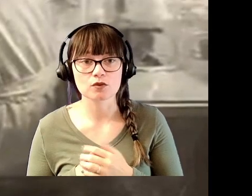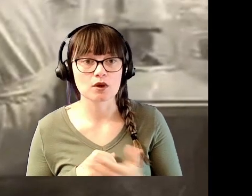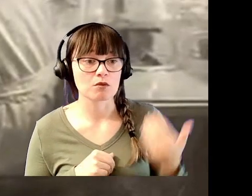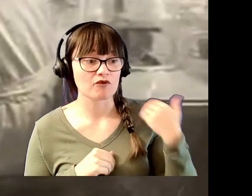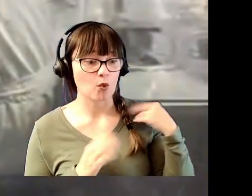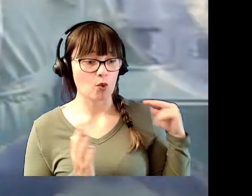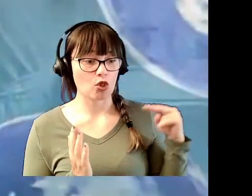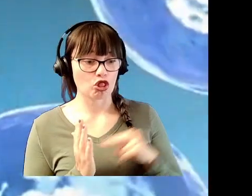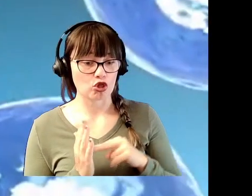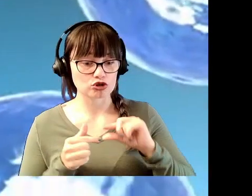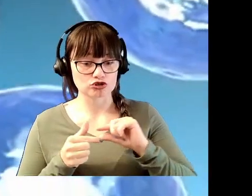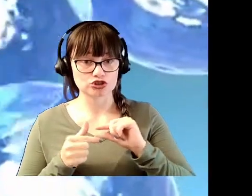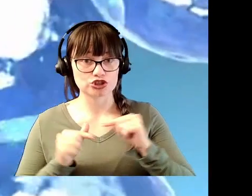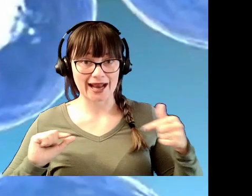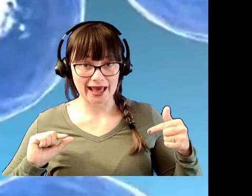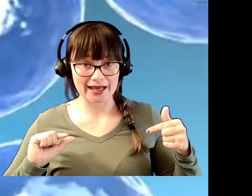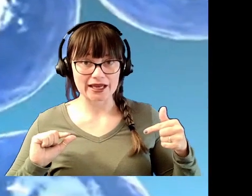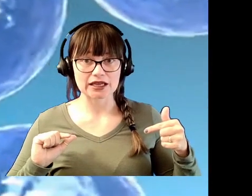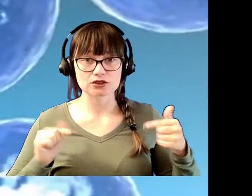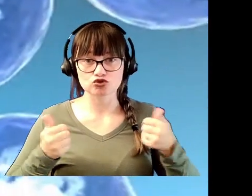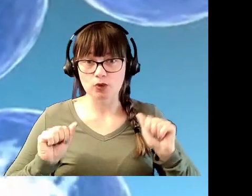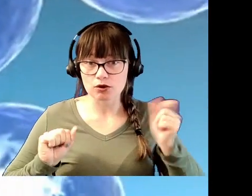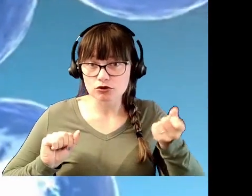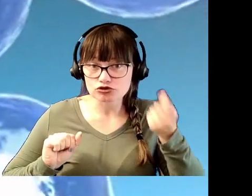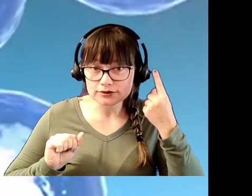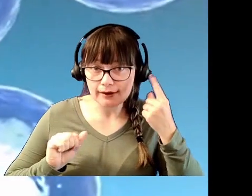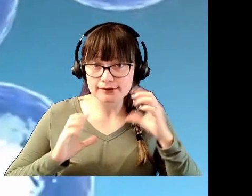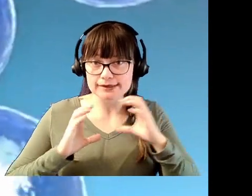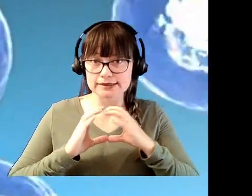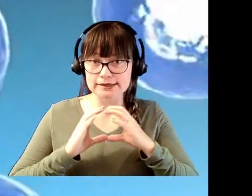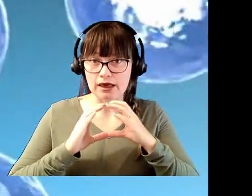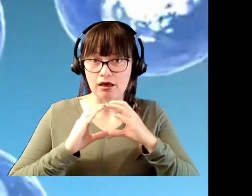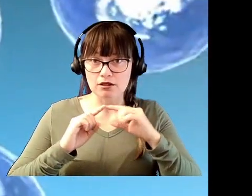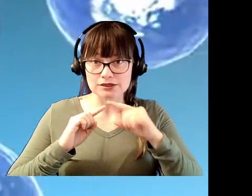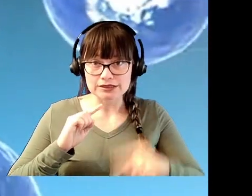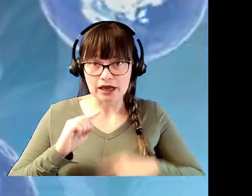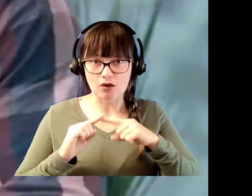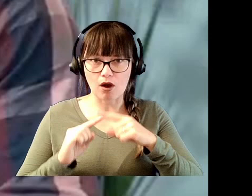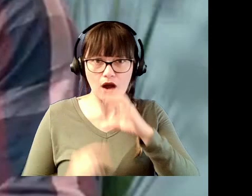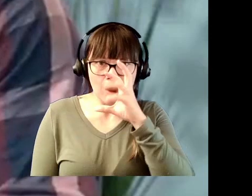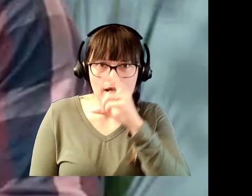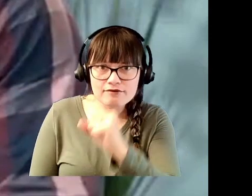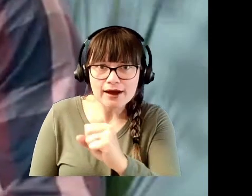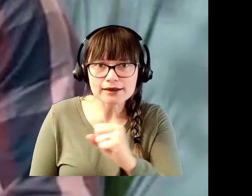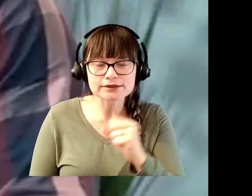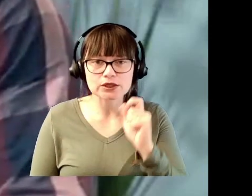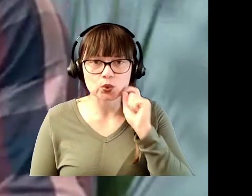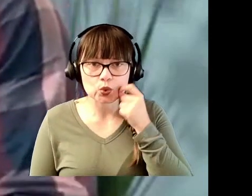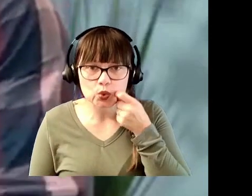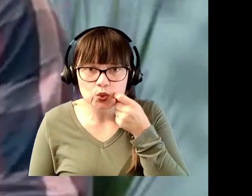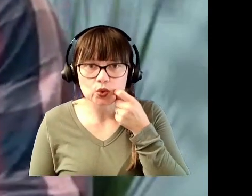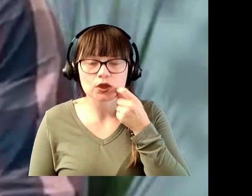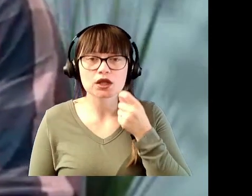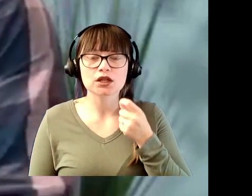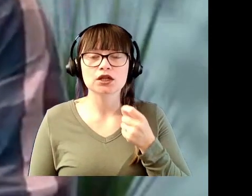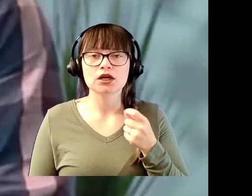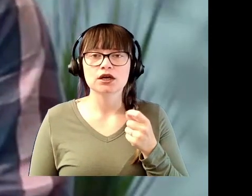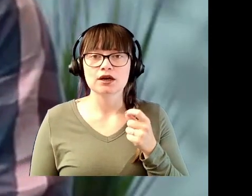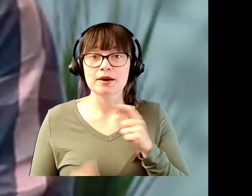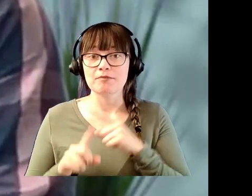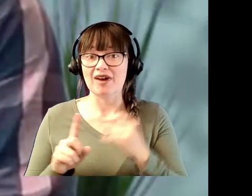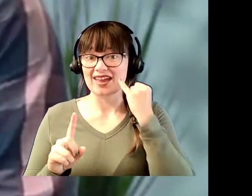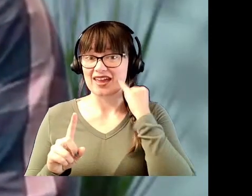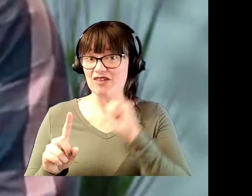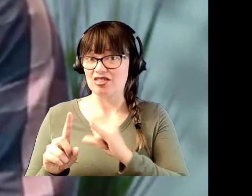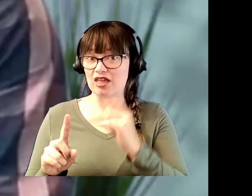genetics and understanding, we looked at the cell cycle and we said, wow, this is really fascinating. If we could turn these